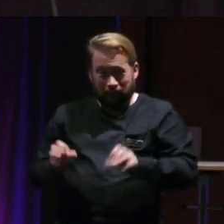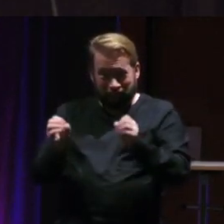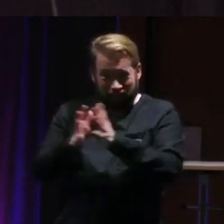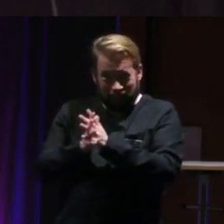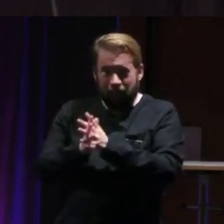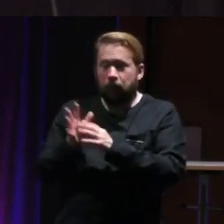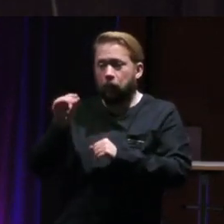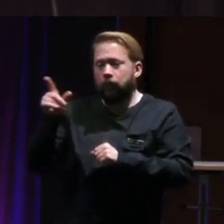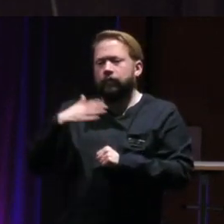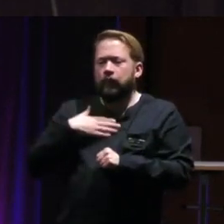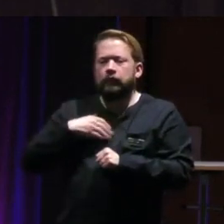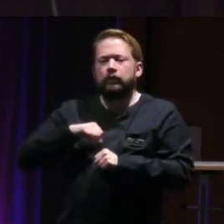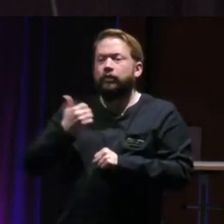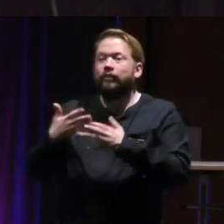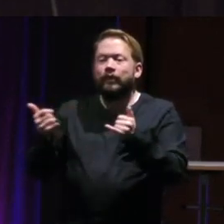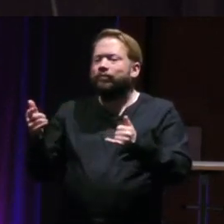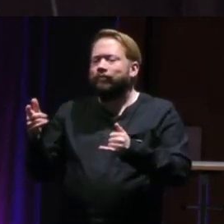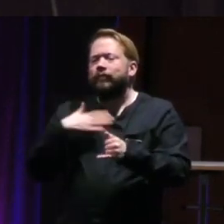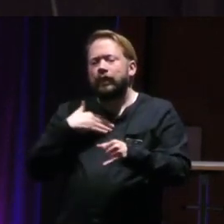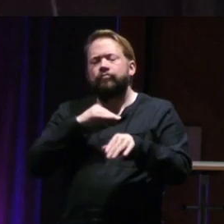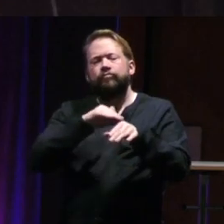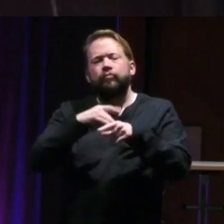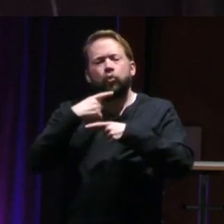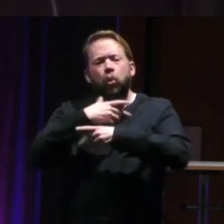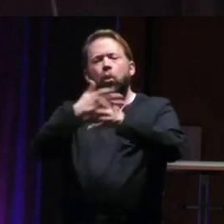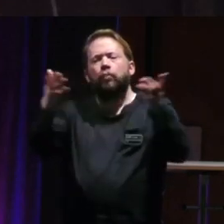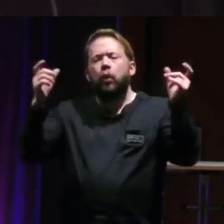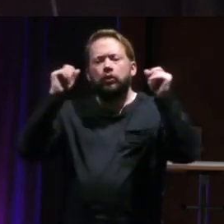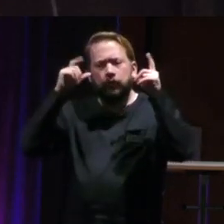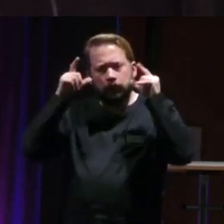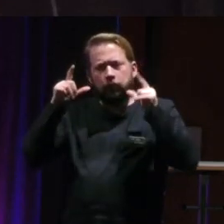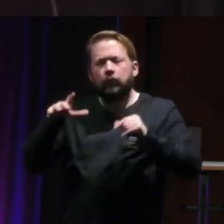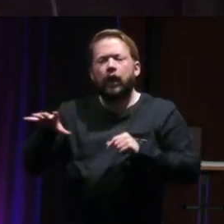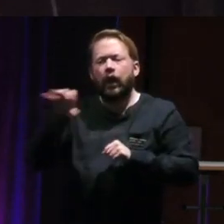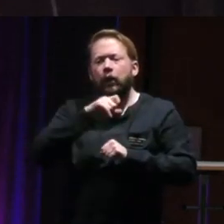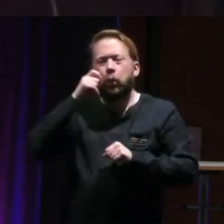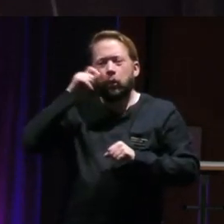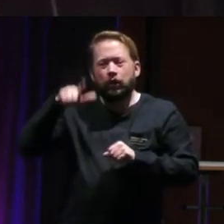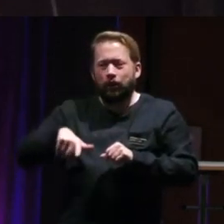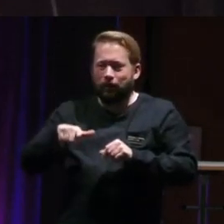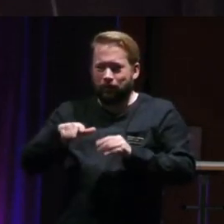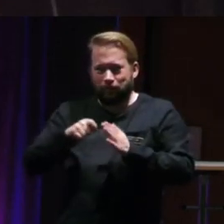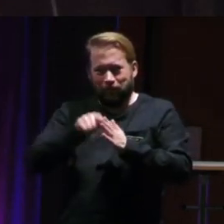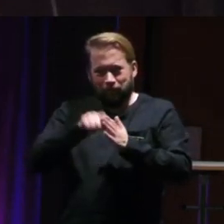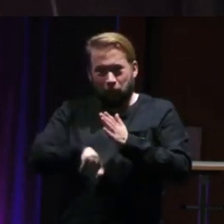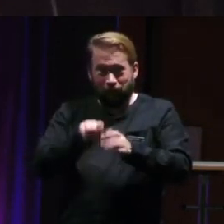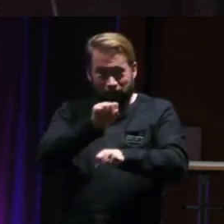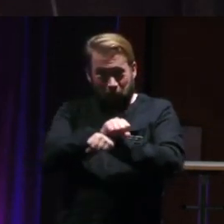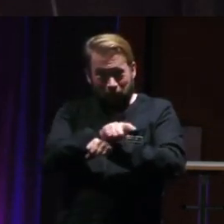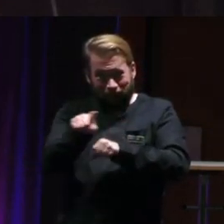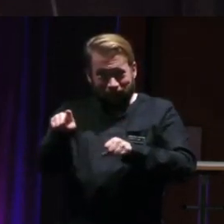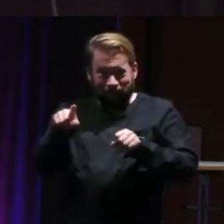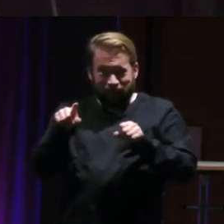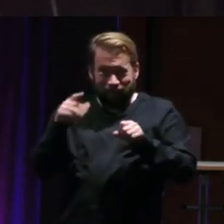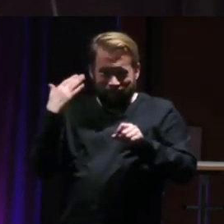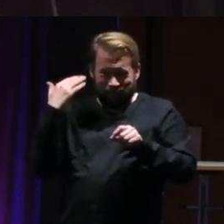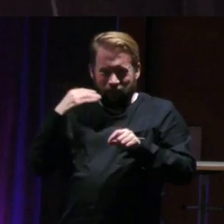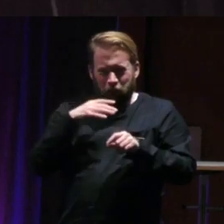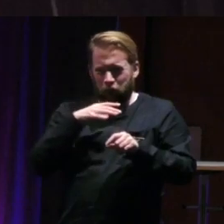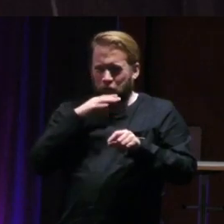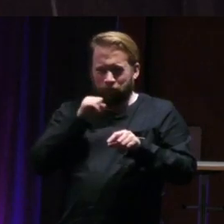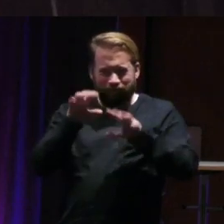but raising attention and freedom for all the Ukrainian citizens who were captured by Russian state and